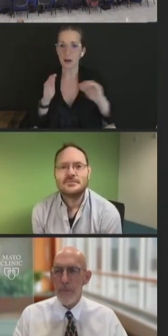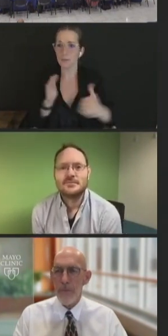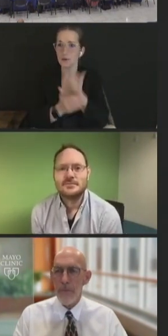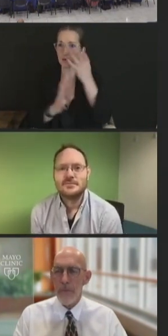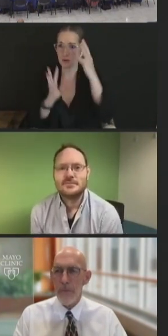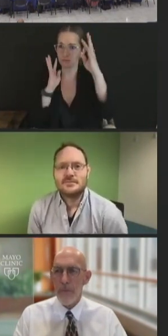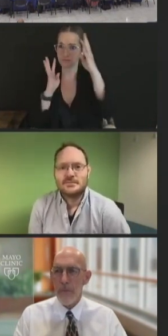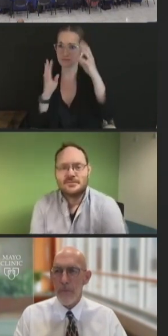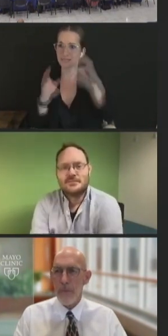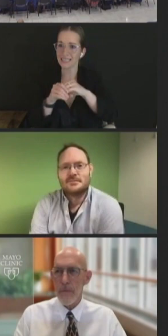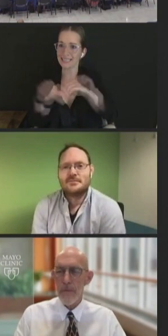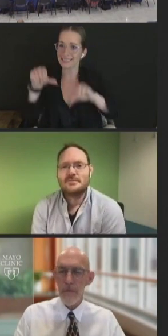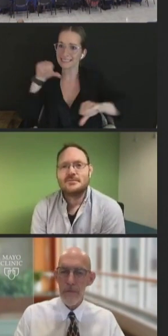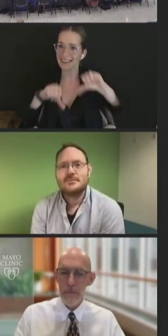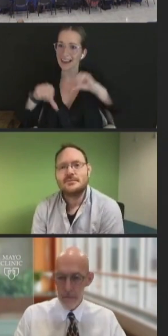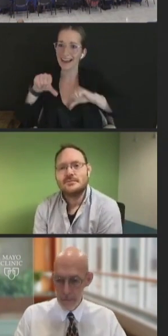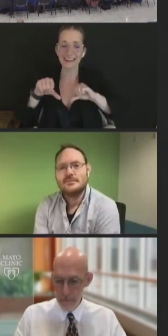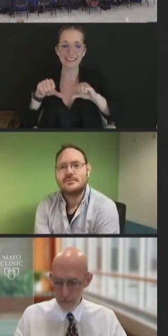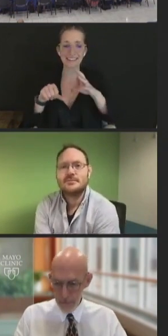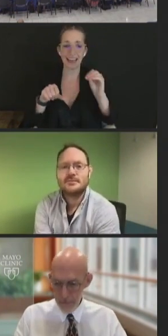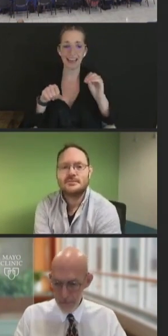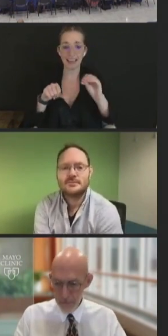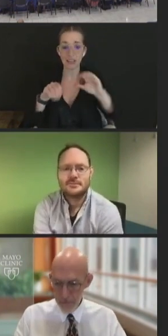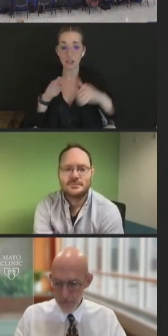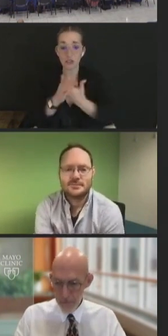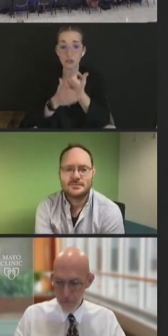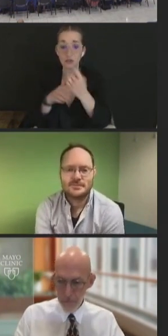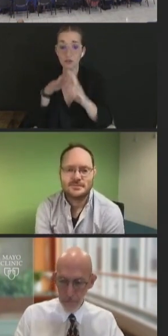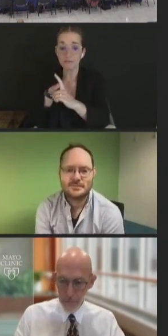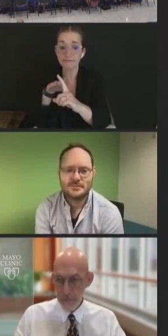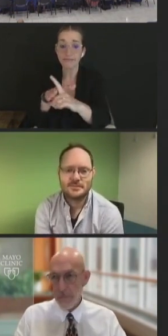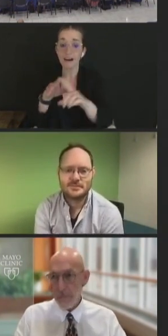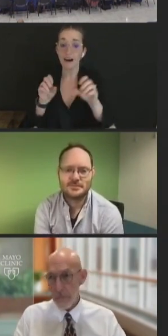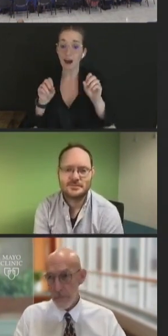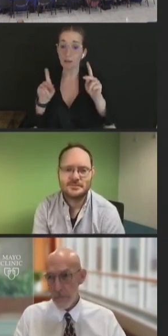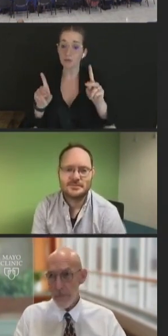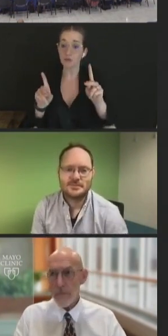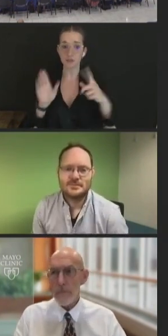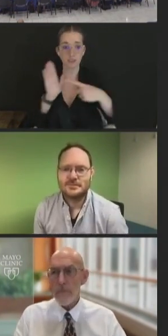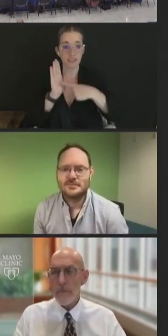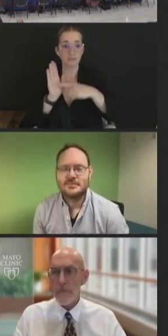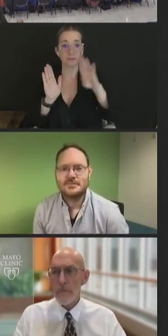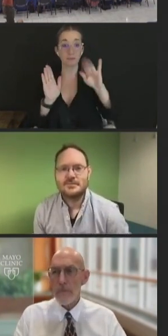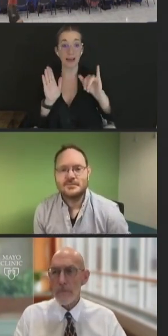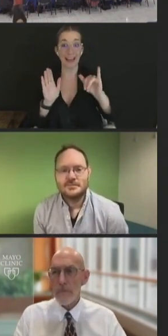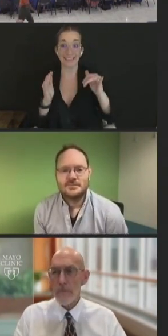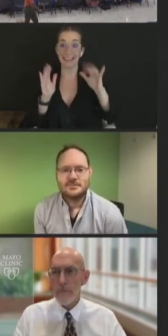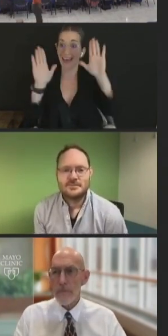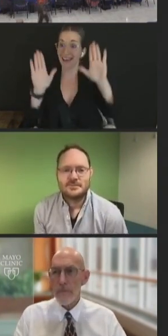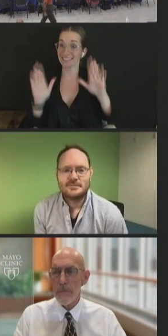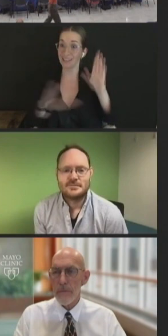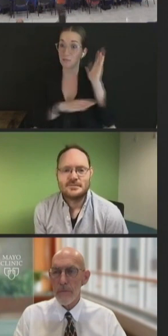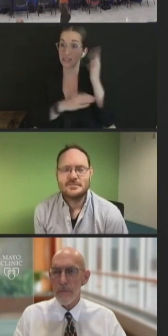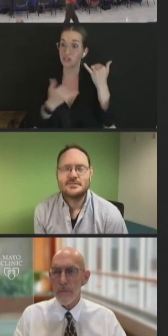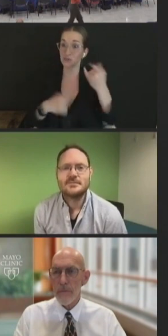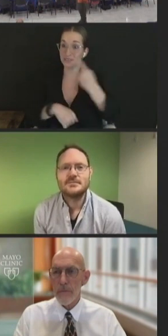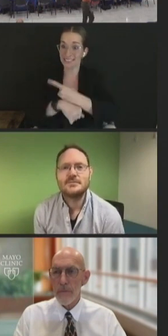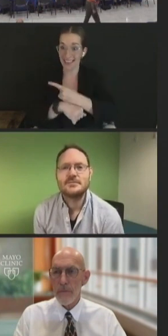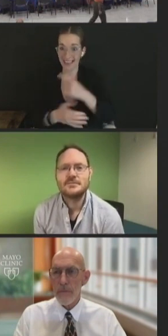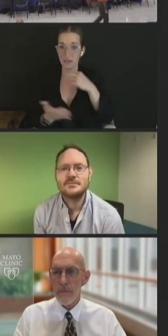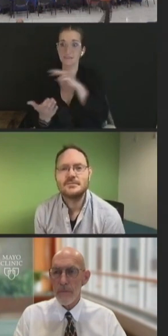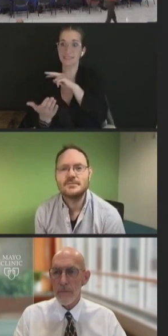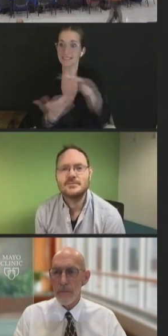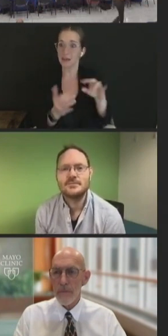of opportunities demonstrated by the excellent presentations today really help us